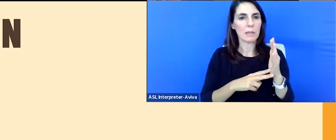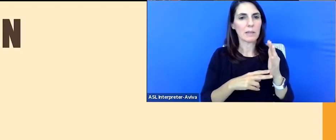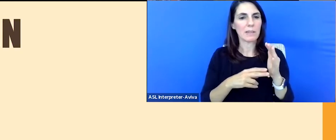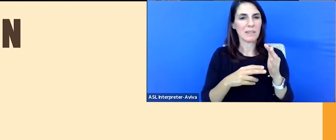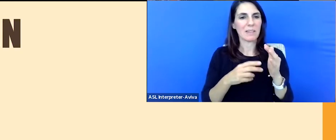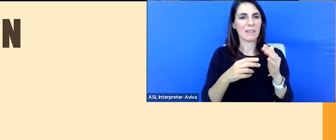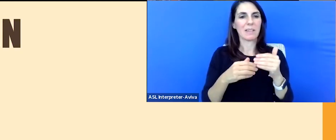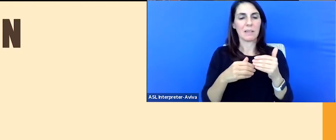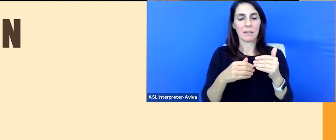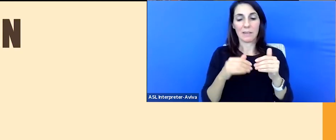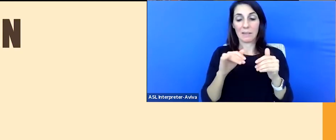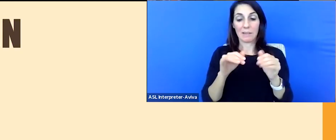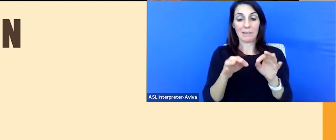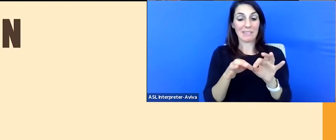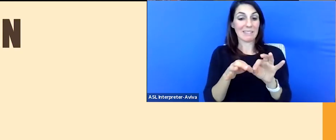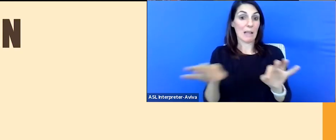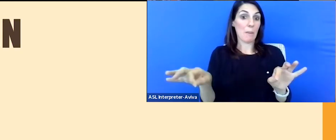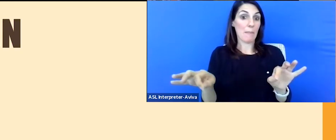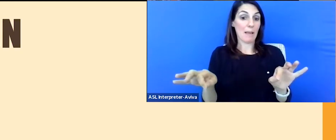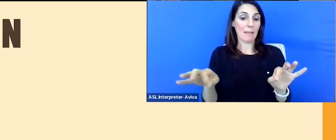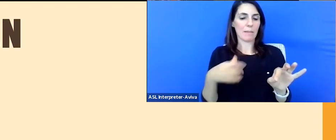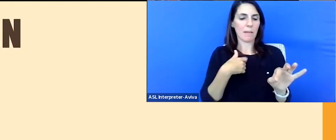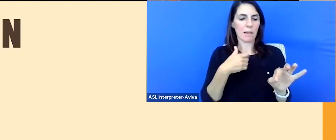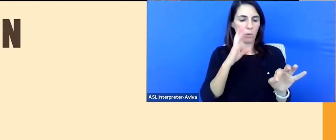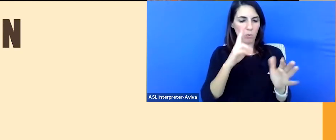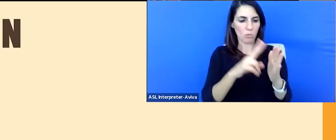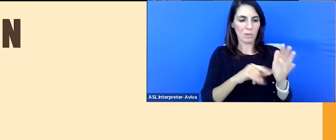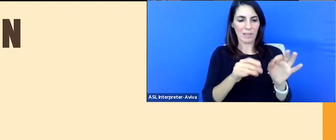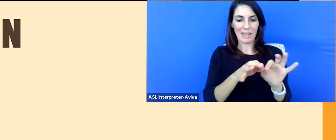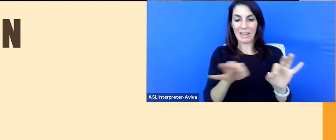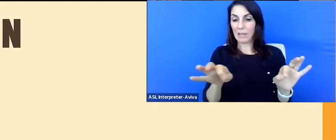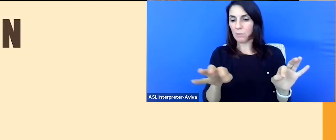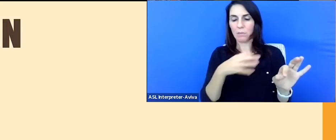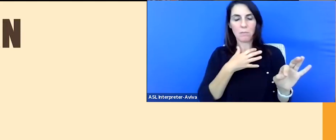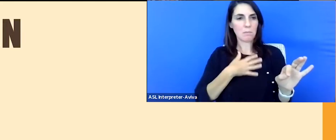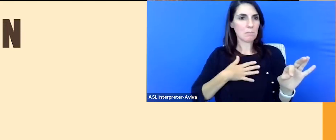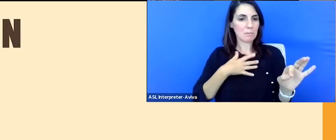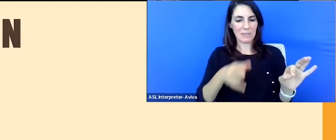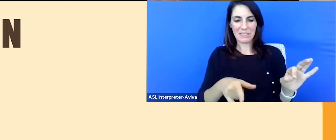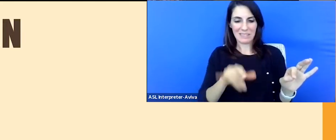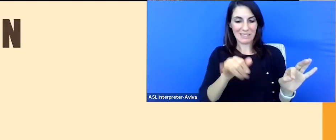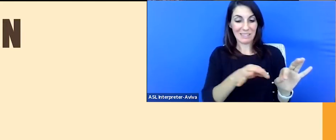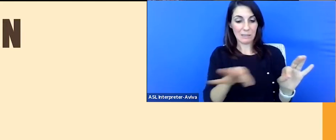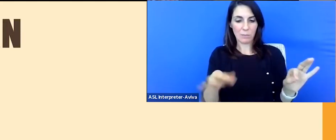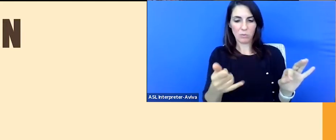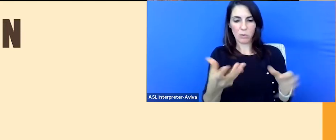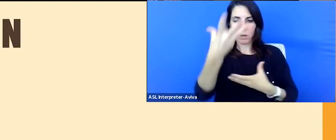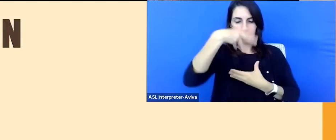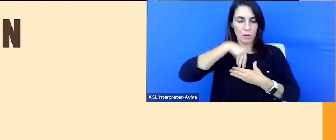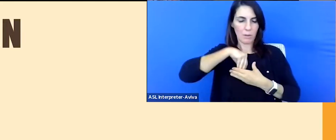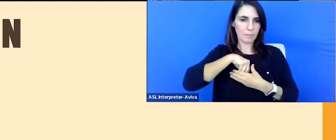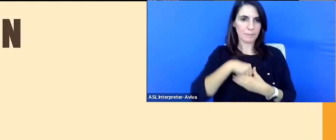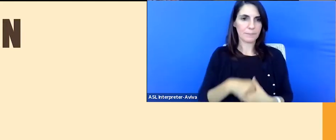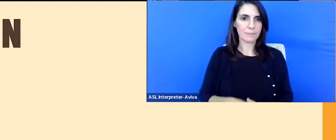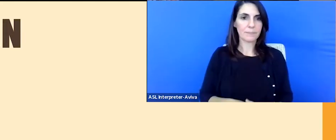statement, and I just want you to actively take this into your body. May I